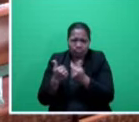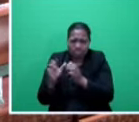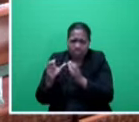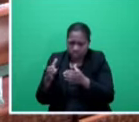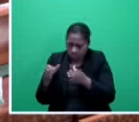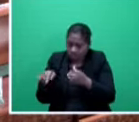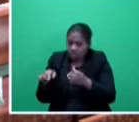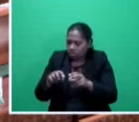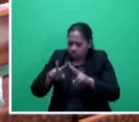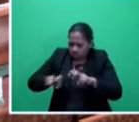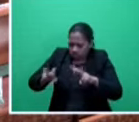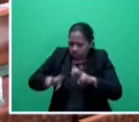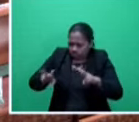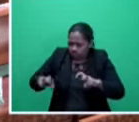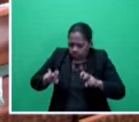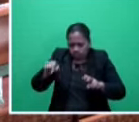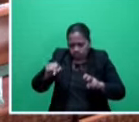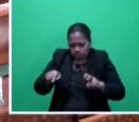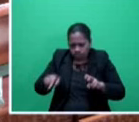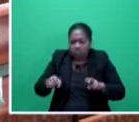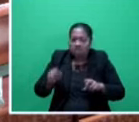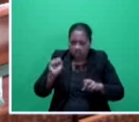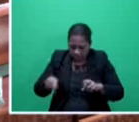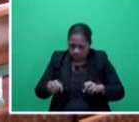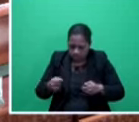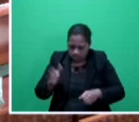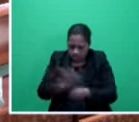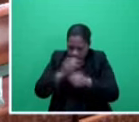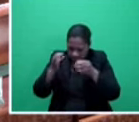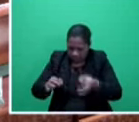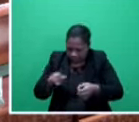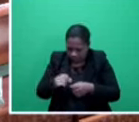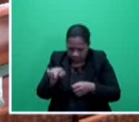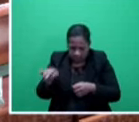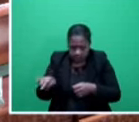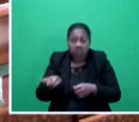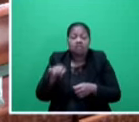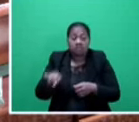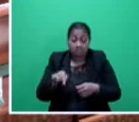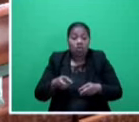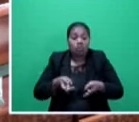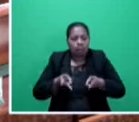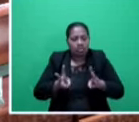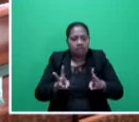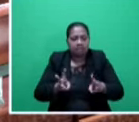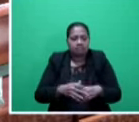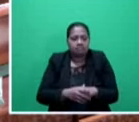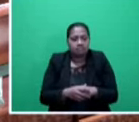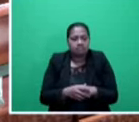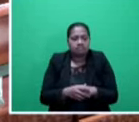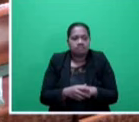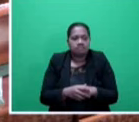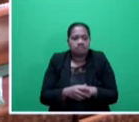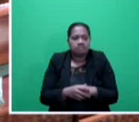investigate and lay charges where relevant. These are the mechanisms the